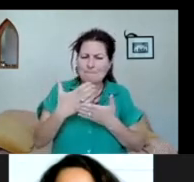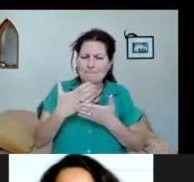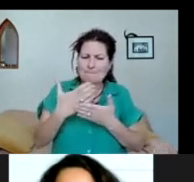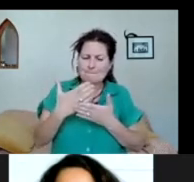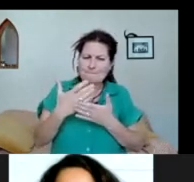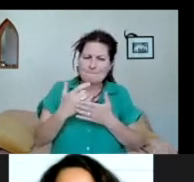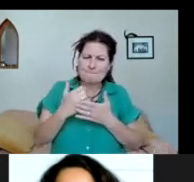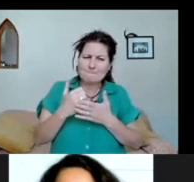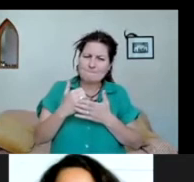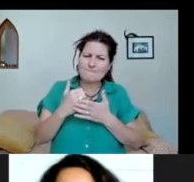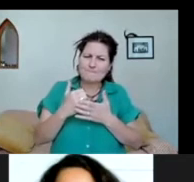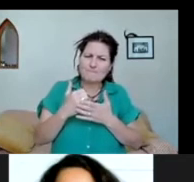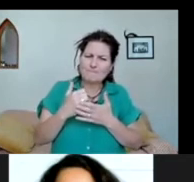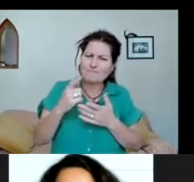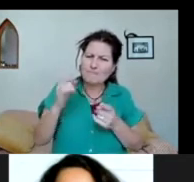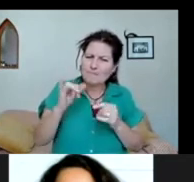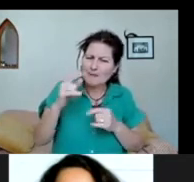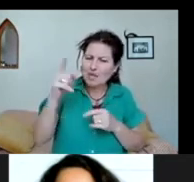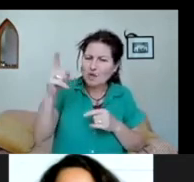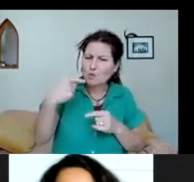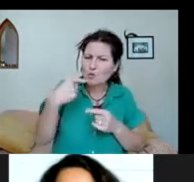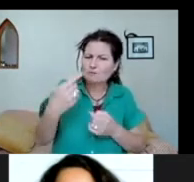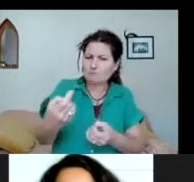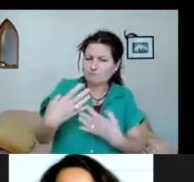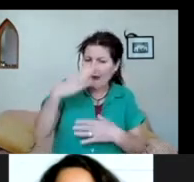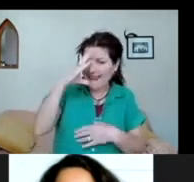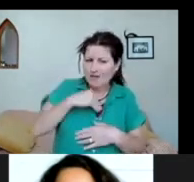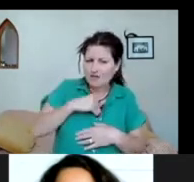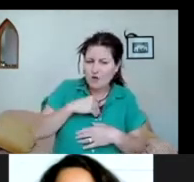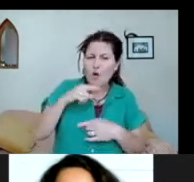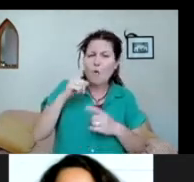outline a kind of ideal scenario in the proposal.